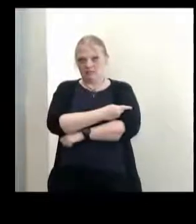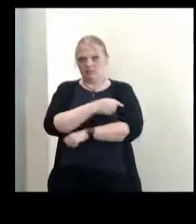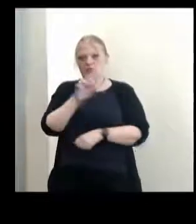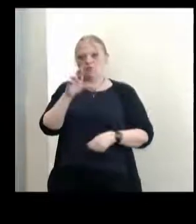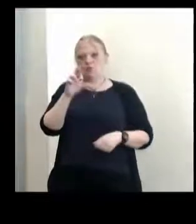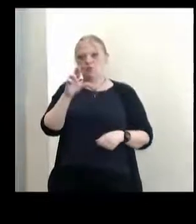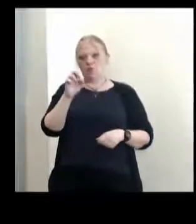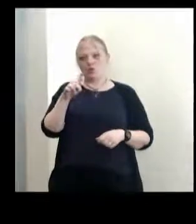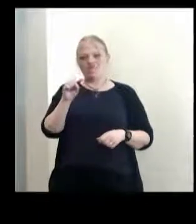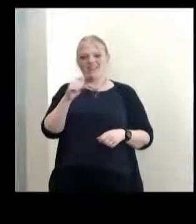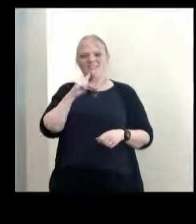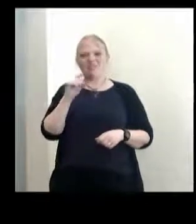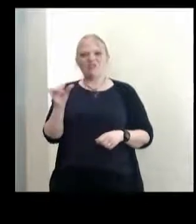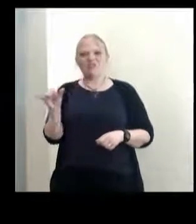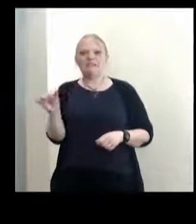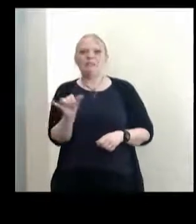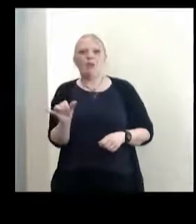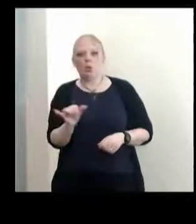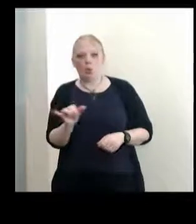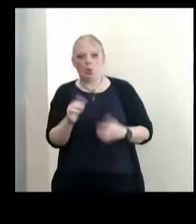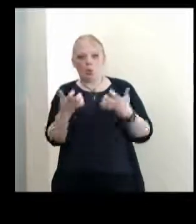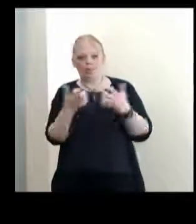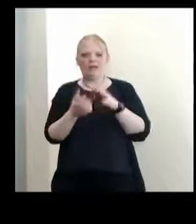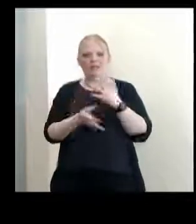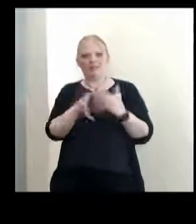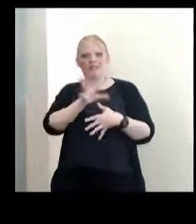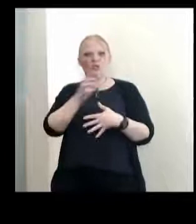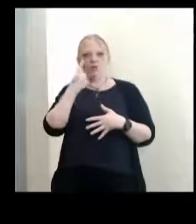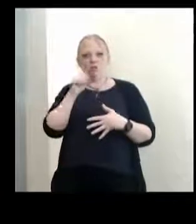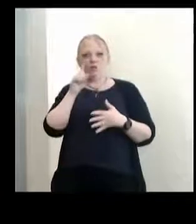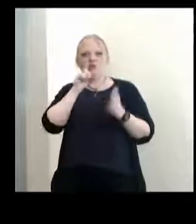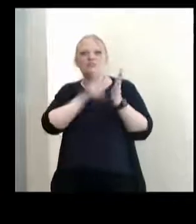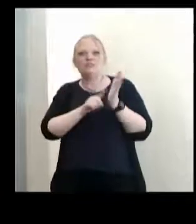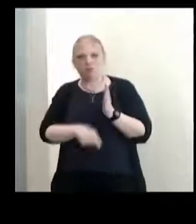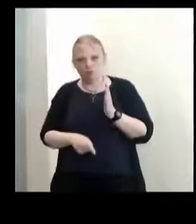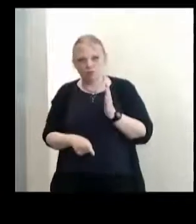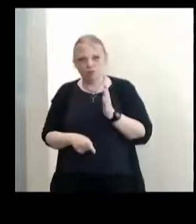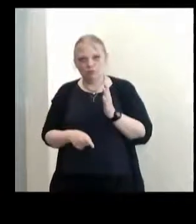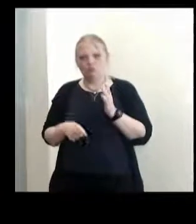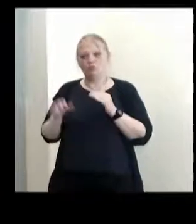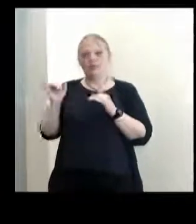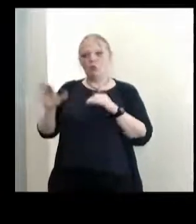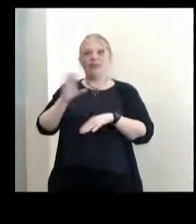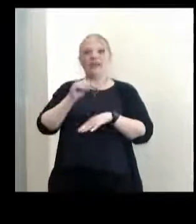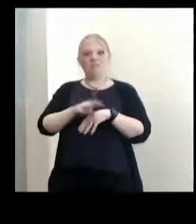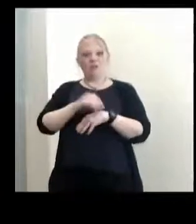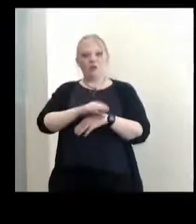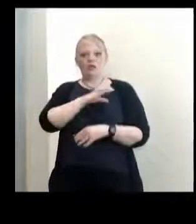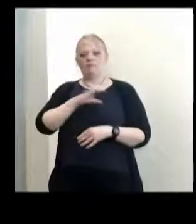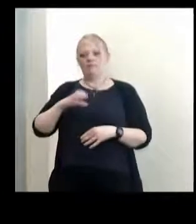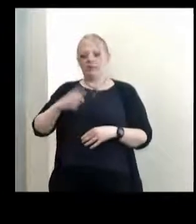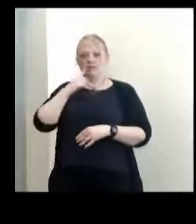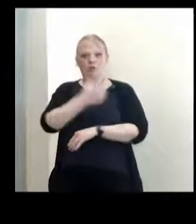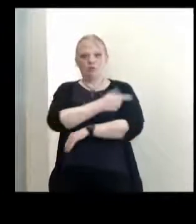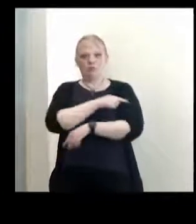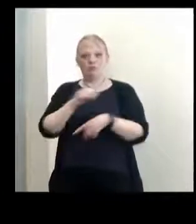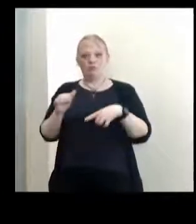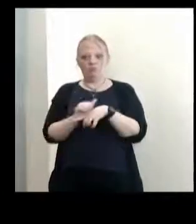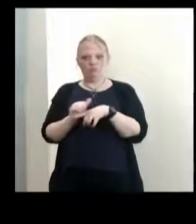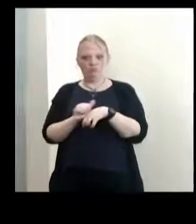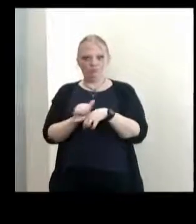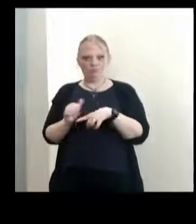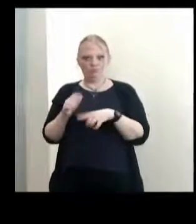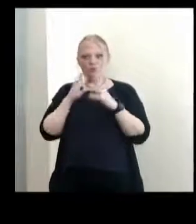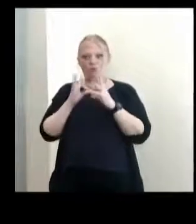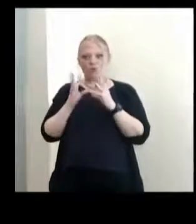very similar. So it's, so the Advisory Committee on Immunization Practices is meeting